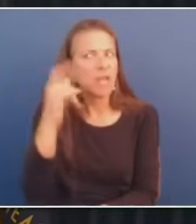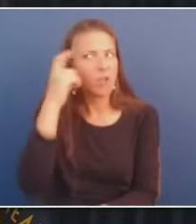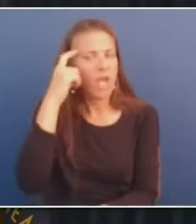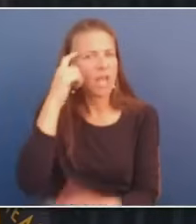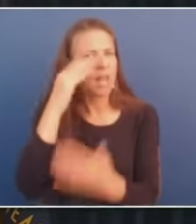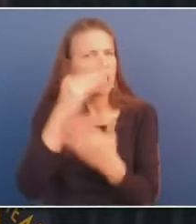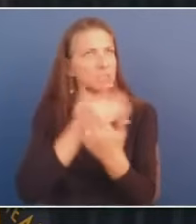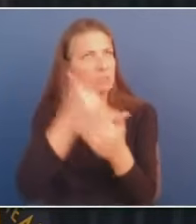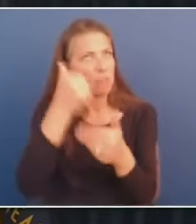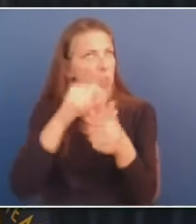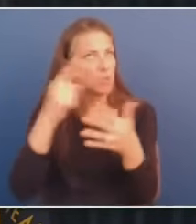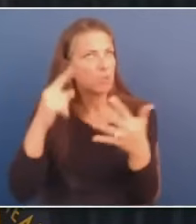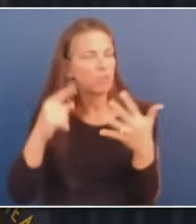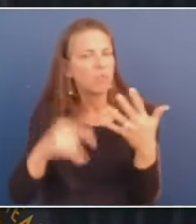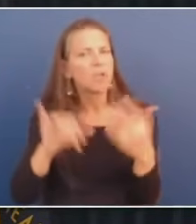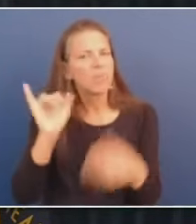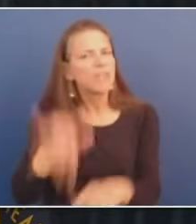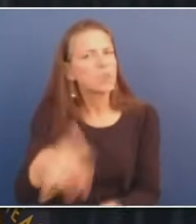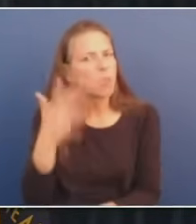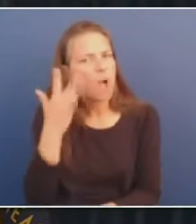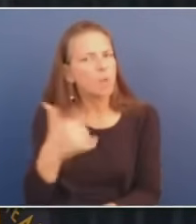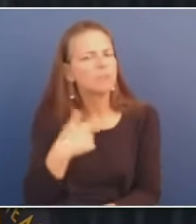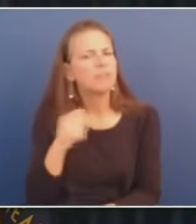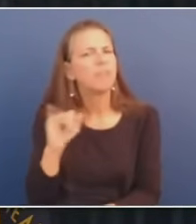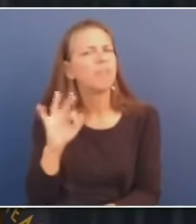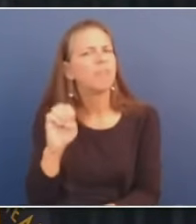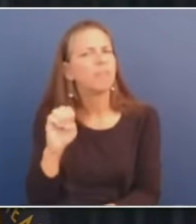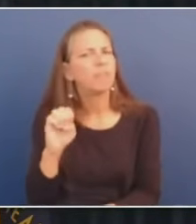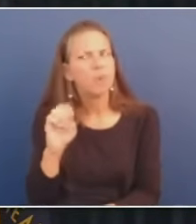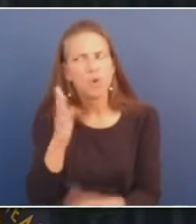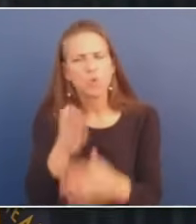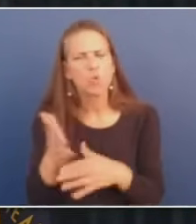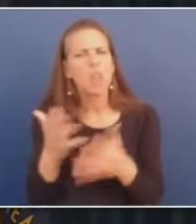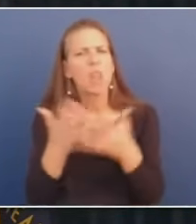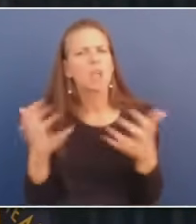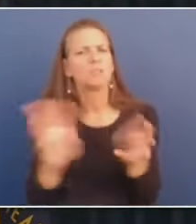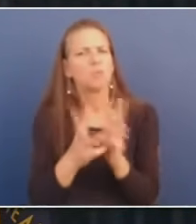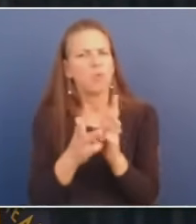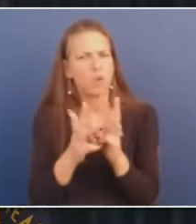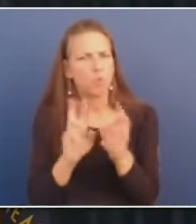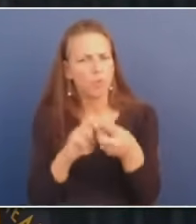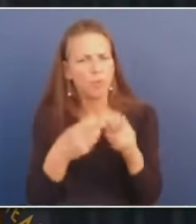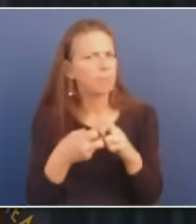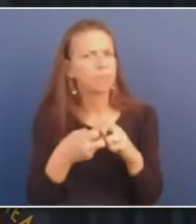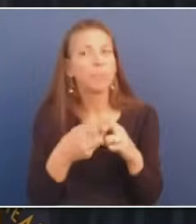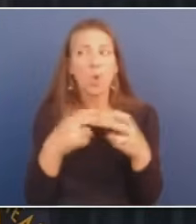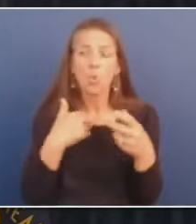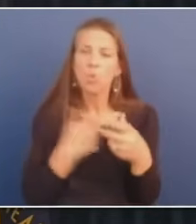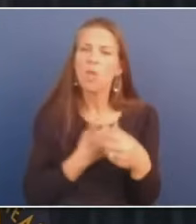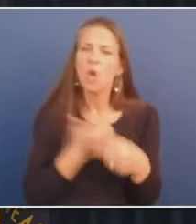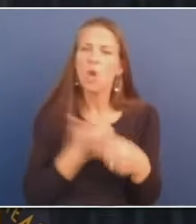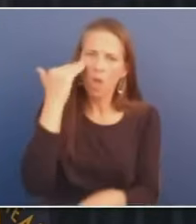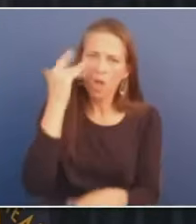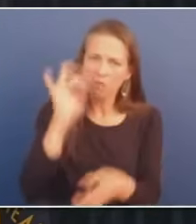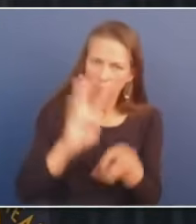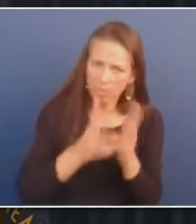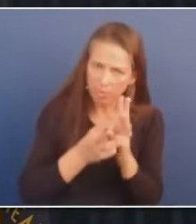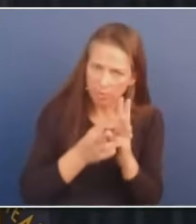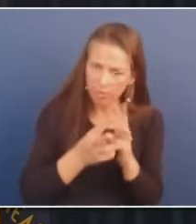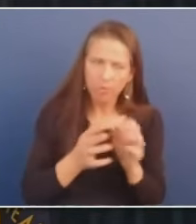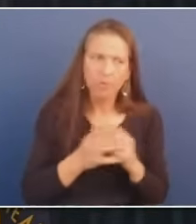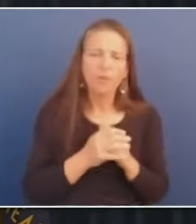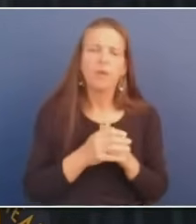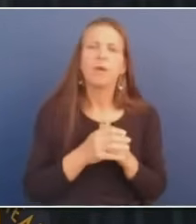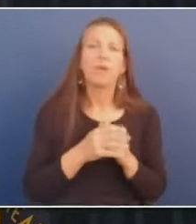why we've been safe through a lot of very difficult weather events. It's being weather aware and having seen the worst of the